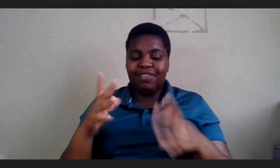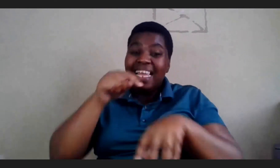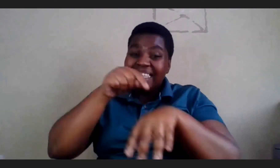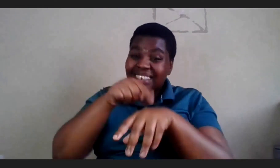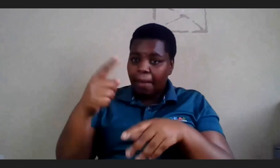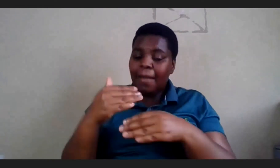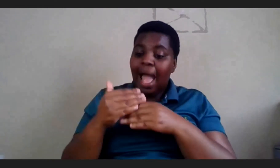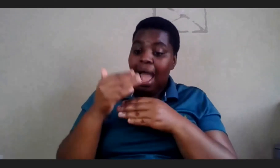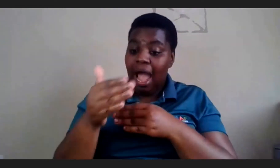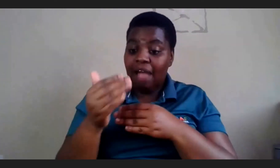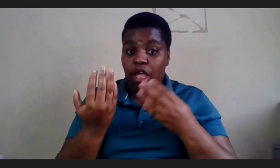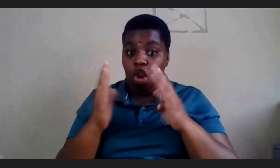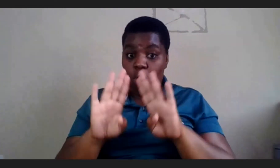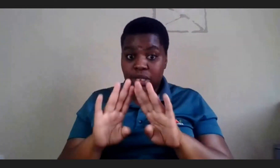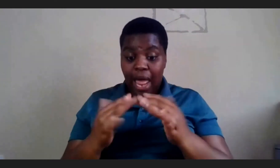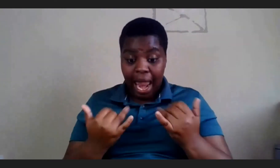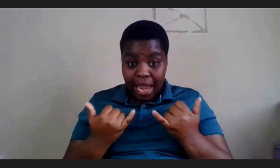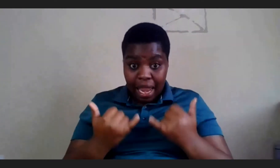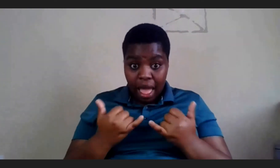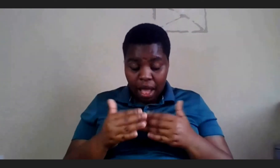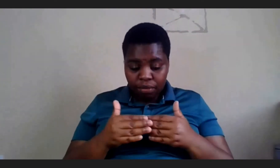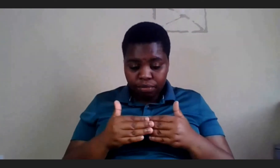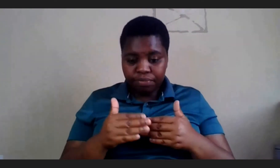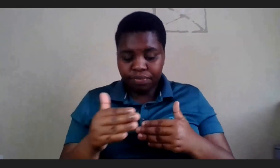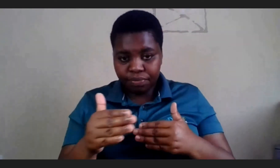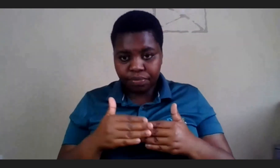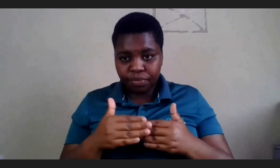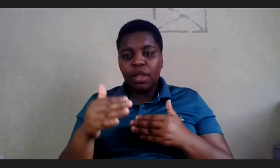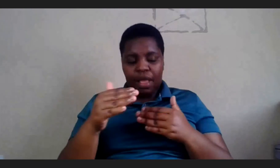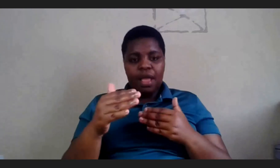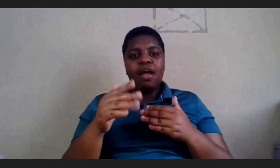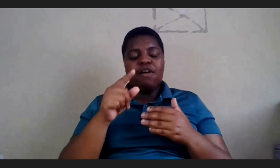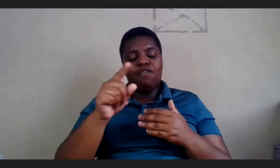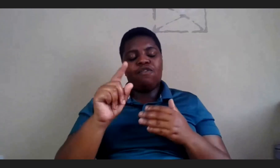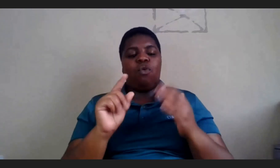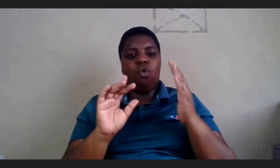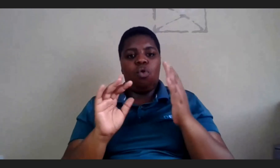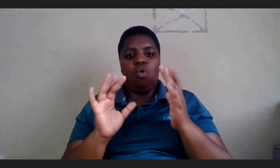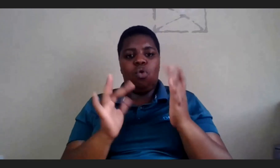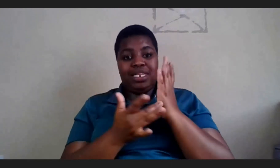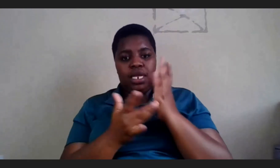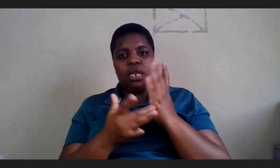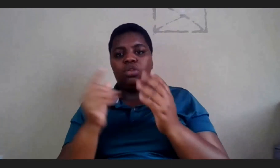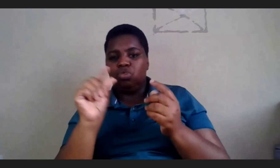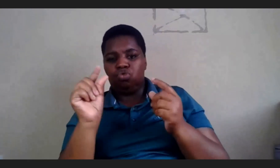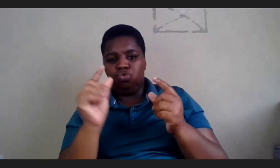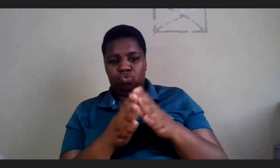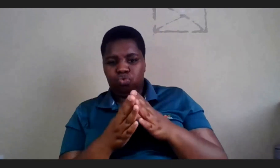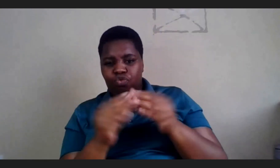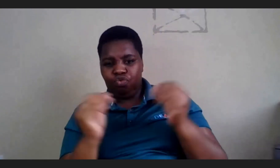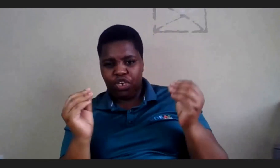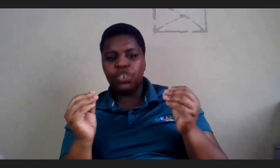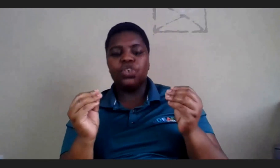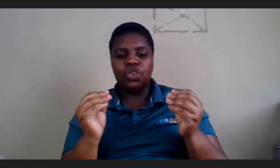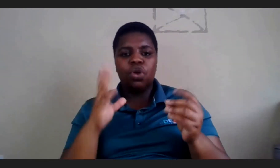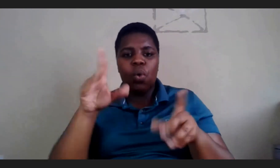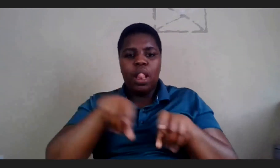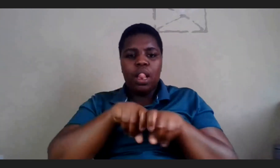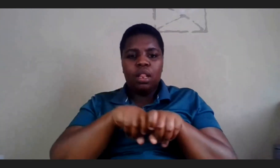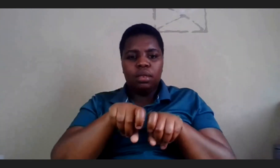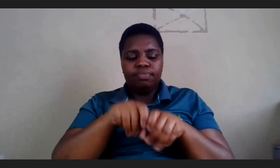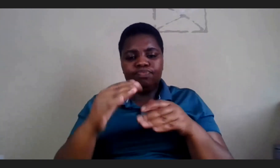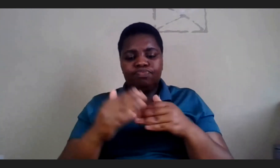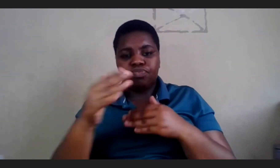then what is being done now in terms of digital migration, as I indicated, it is being concluded, and